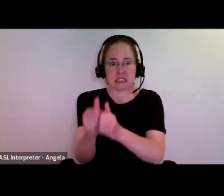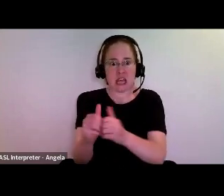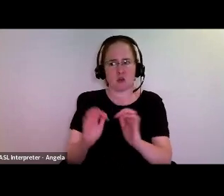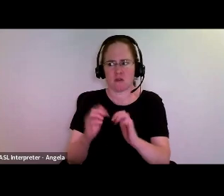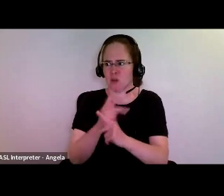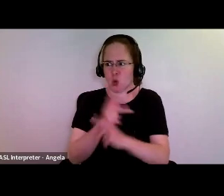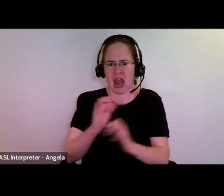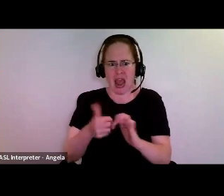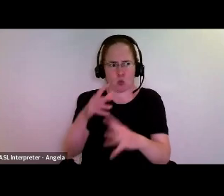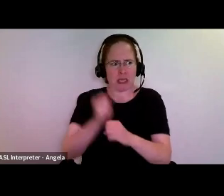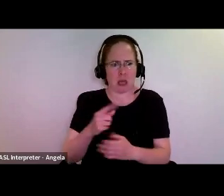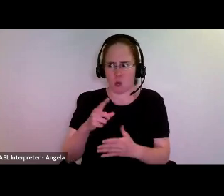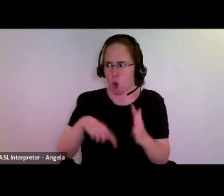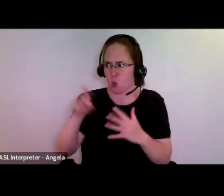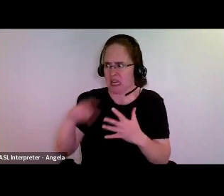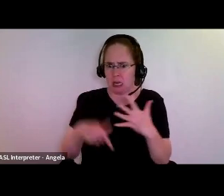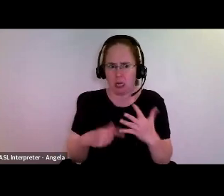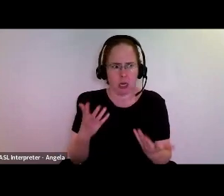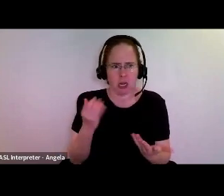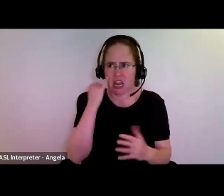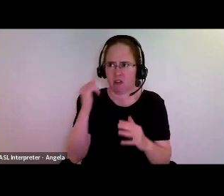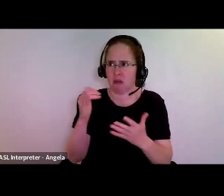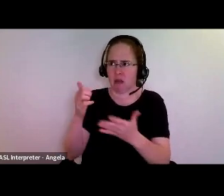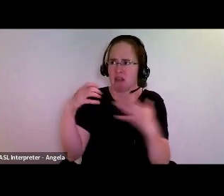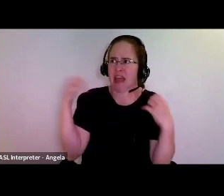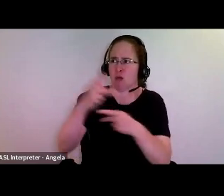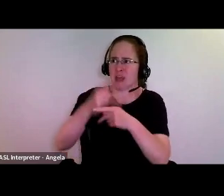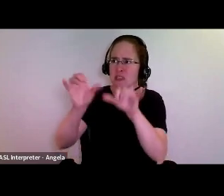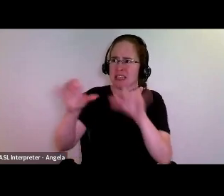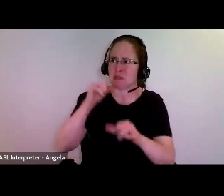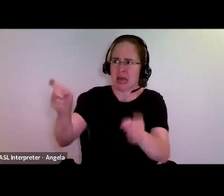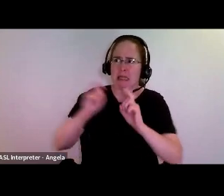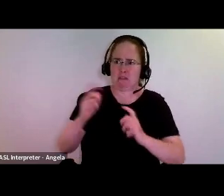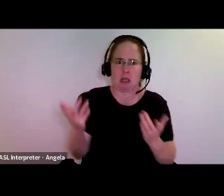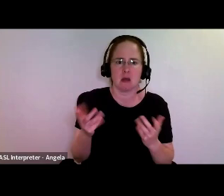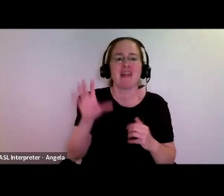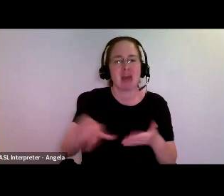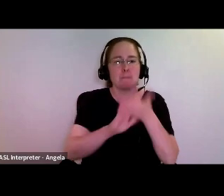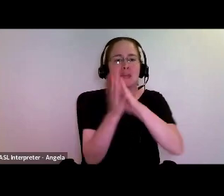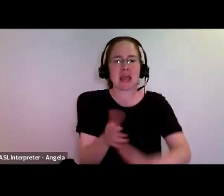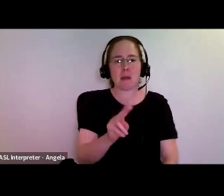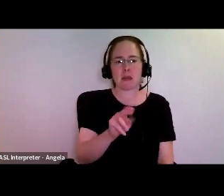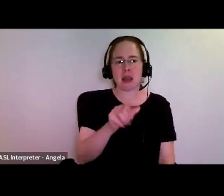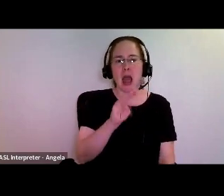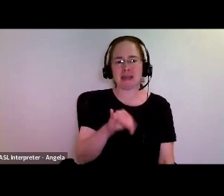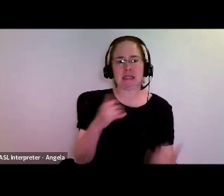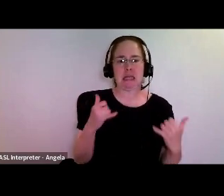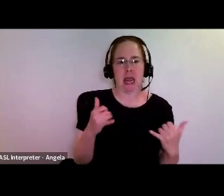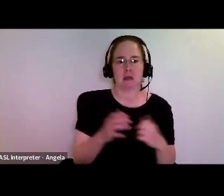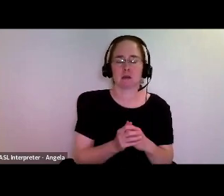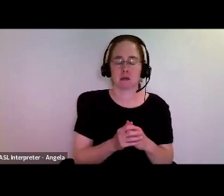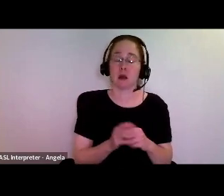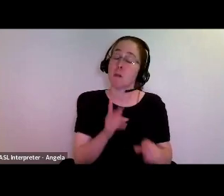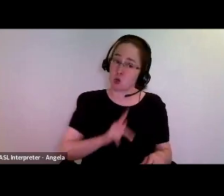we get what we need when we're not getting it from the healthcare system? And it evolved into what NAMI is today. But